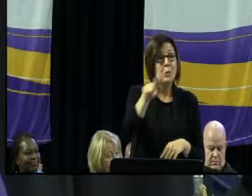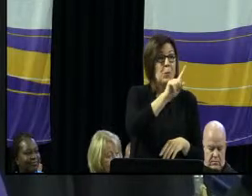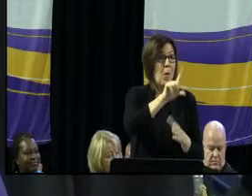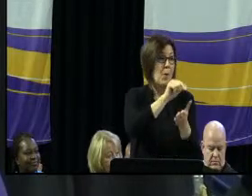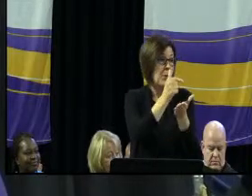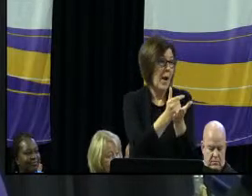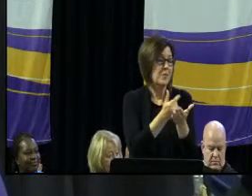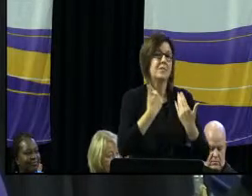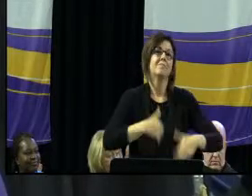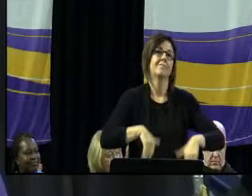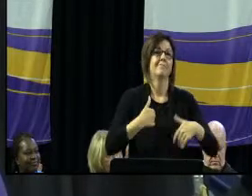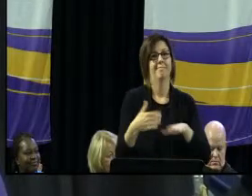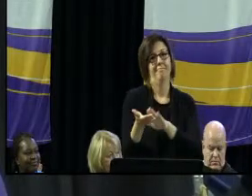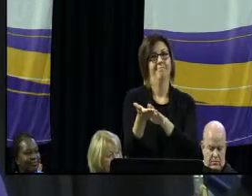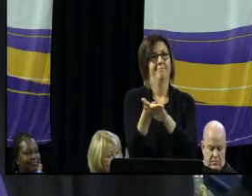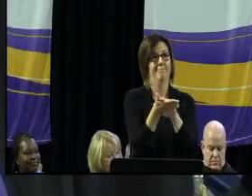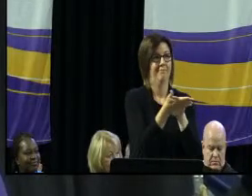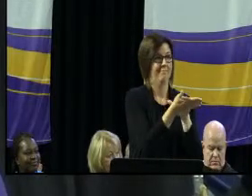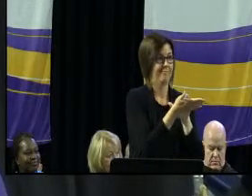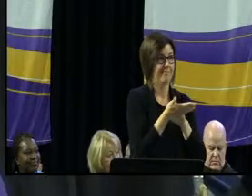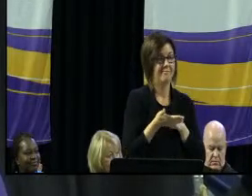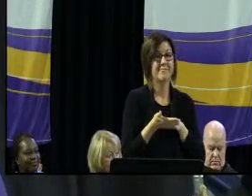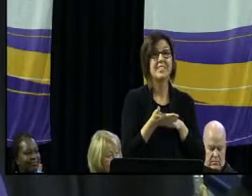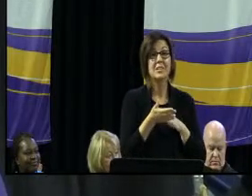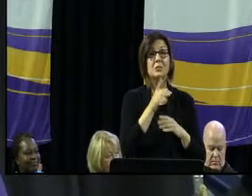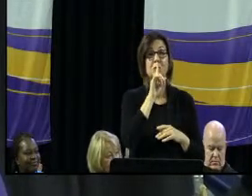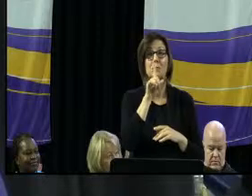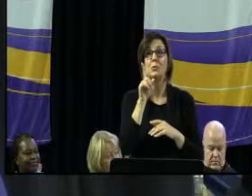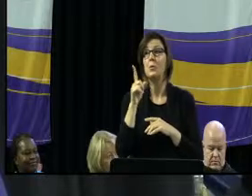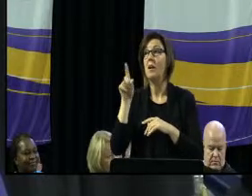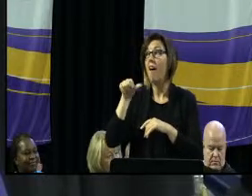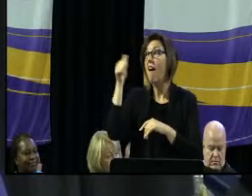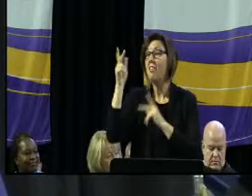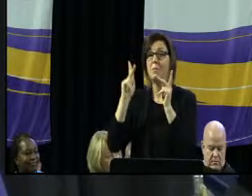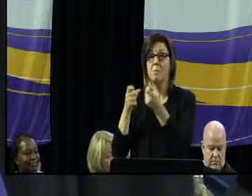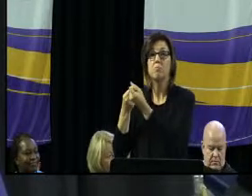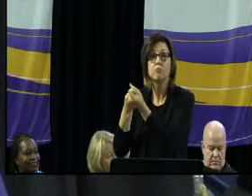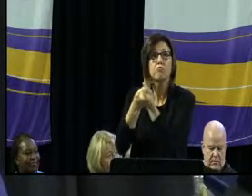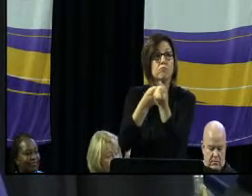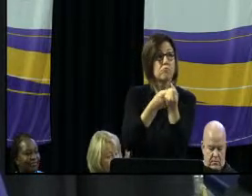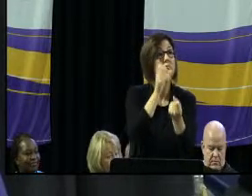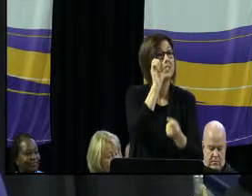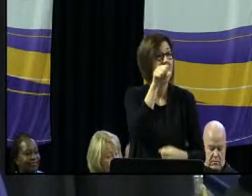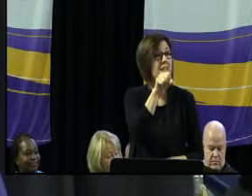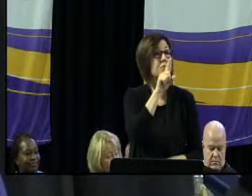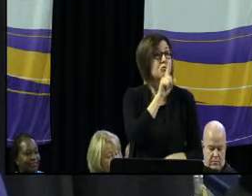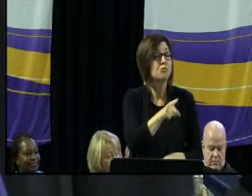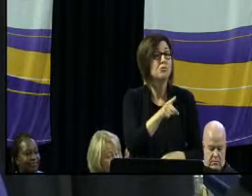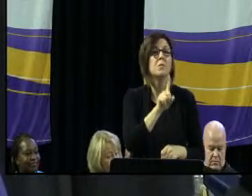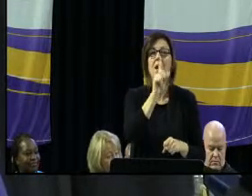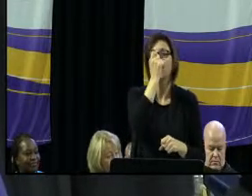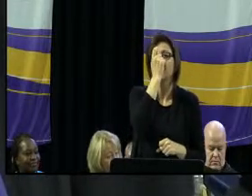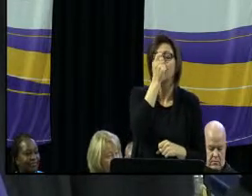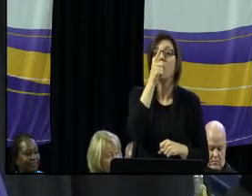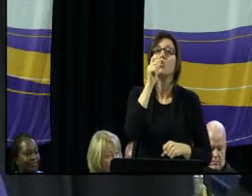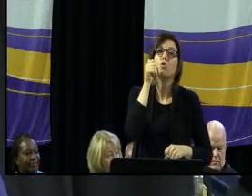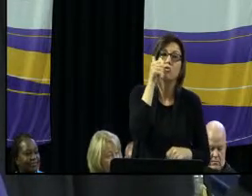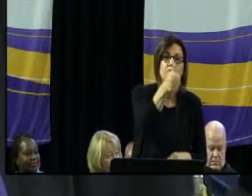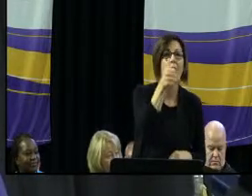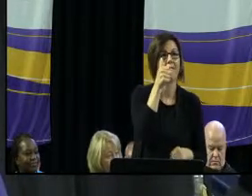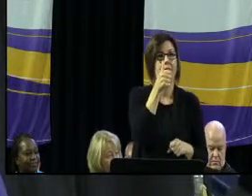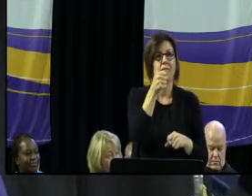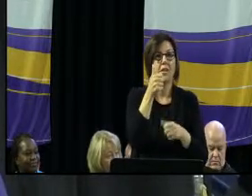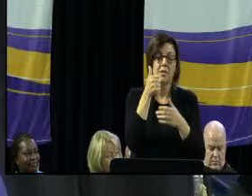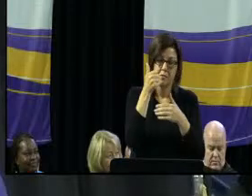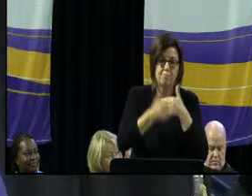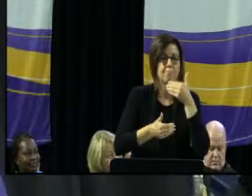Graduates, regardless of the support you may have received along the way, it's on your own 2 feet that you've gotten yourselves here. I commend you all for